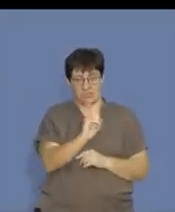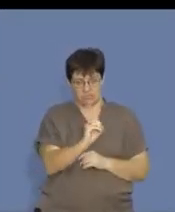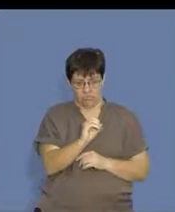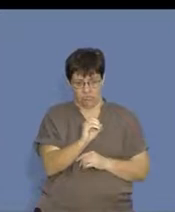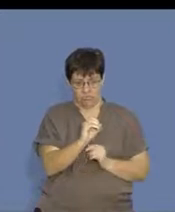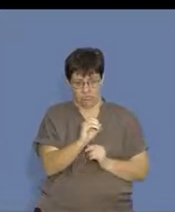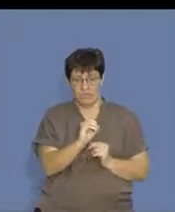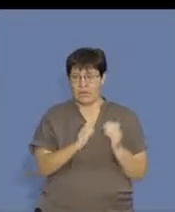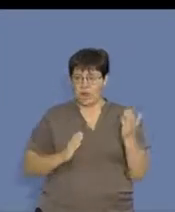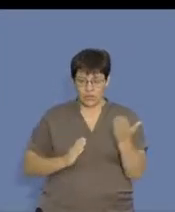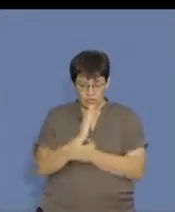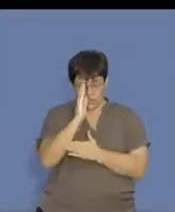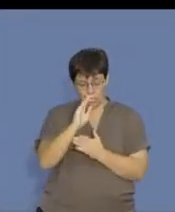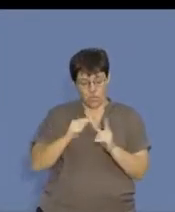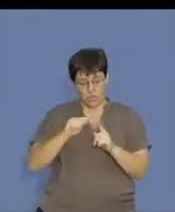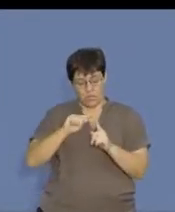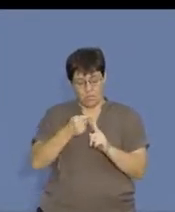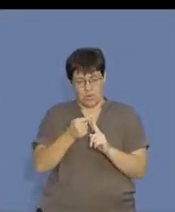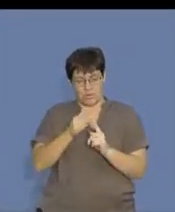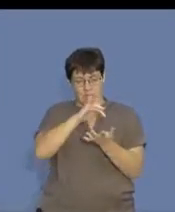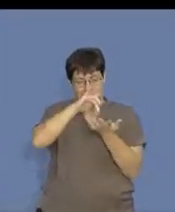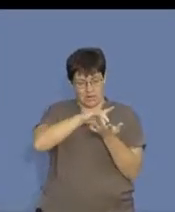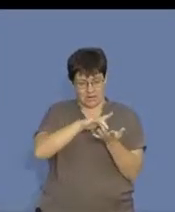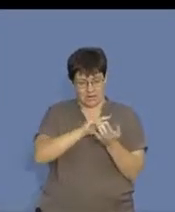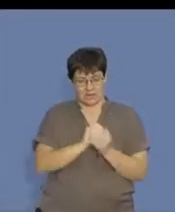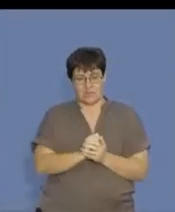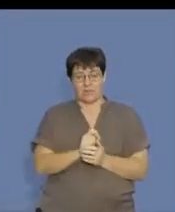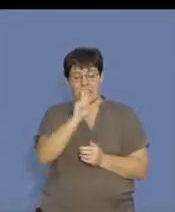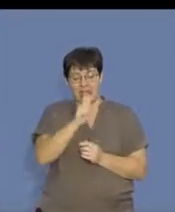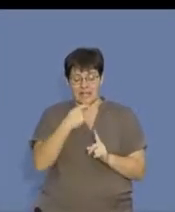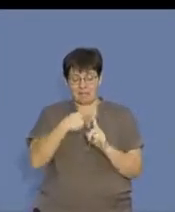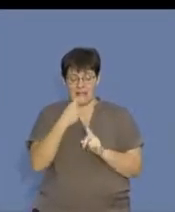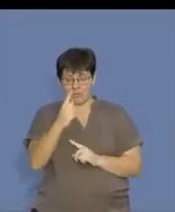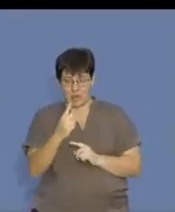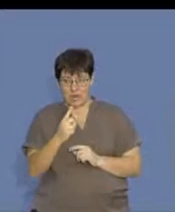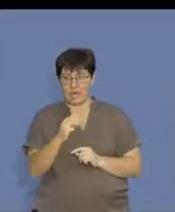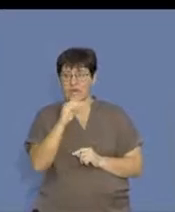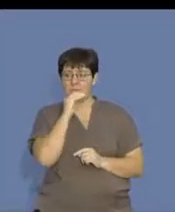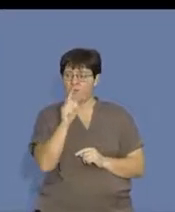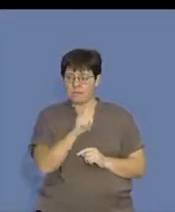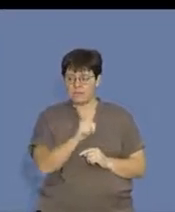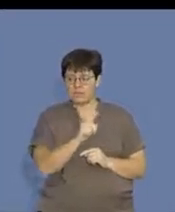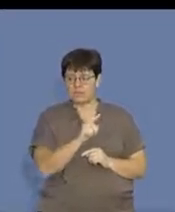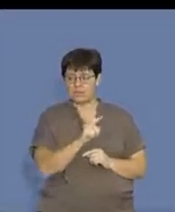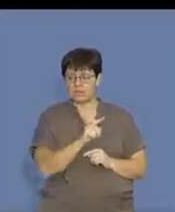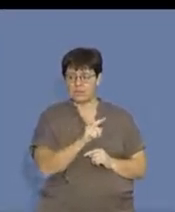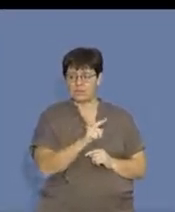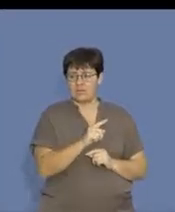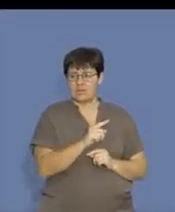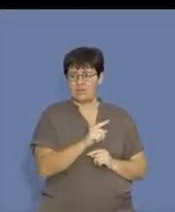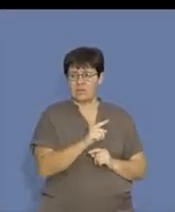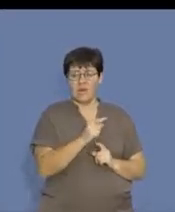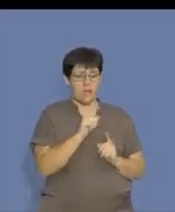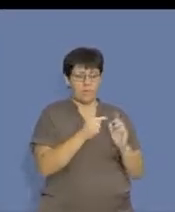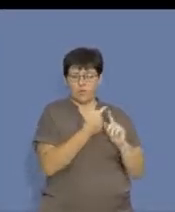It is crossing through the origin point. But as soon as I make it x plus 1, it means now it is